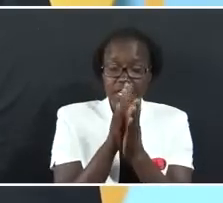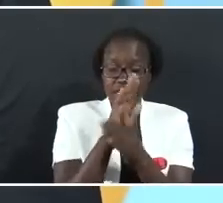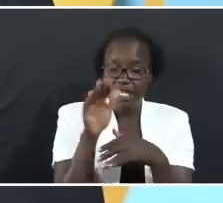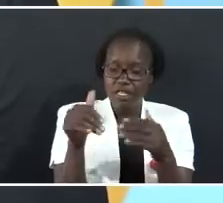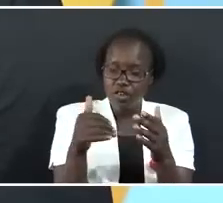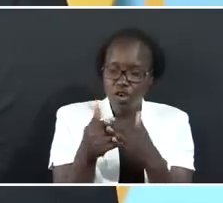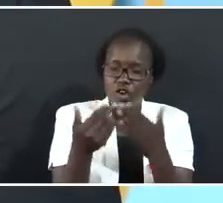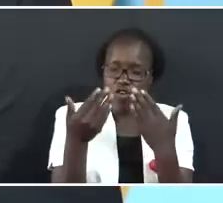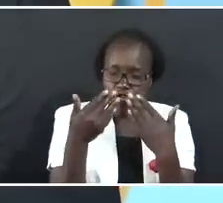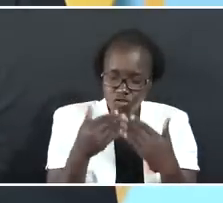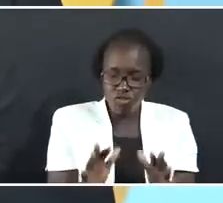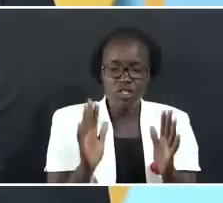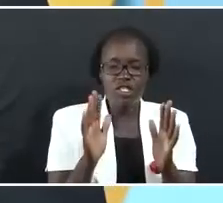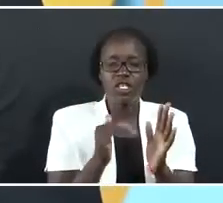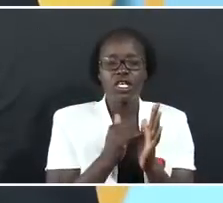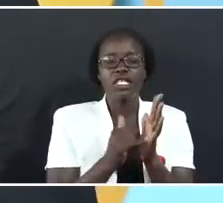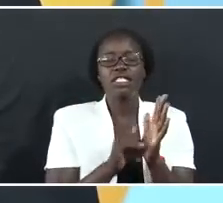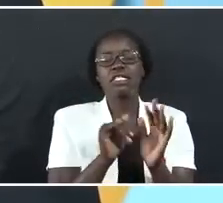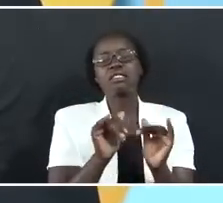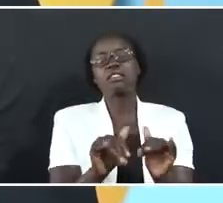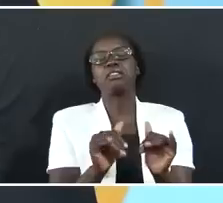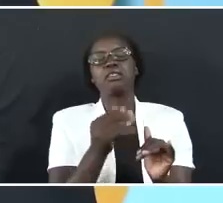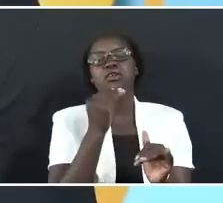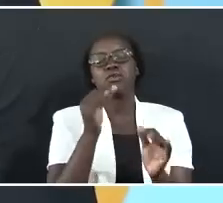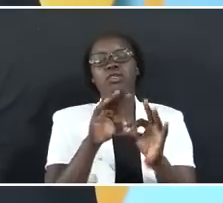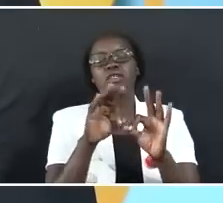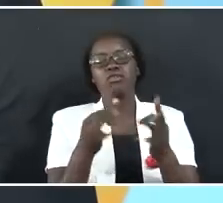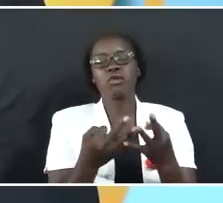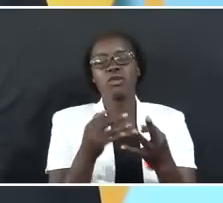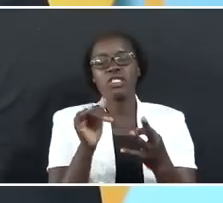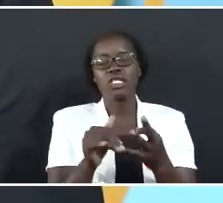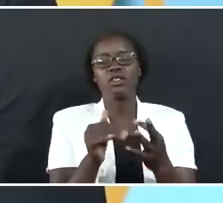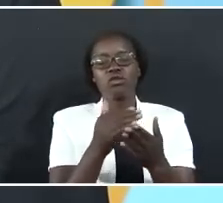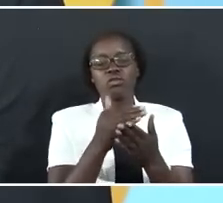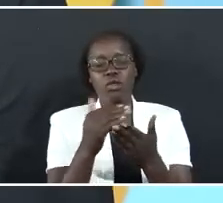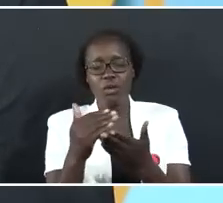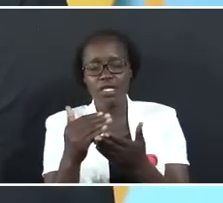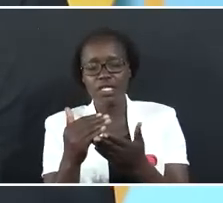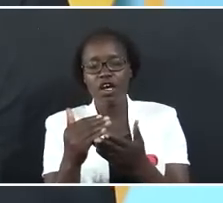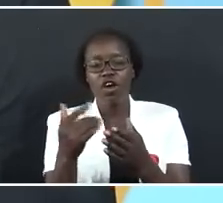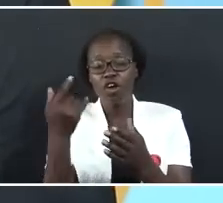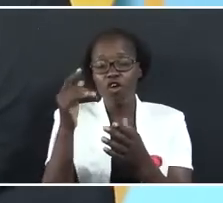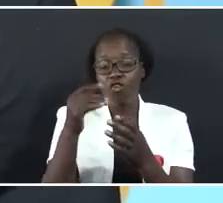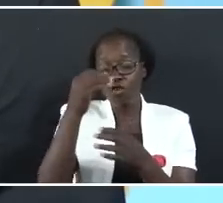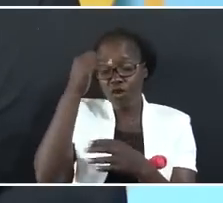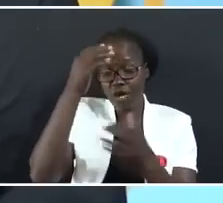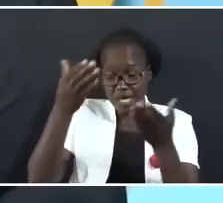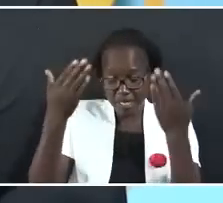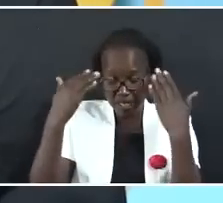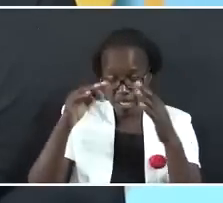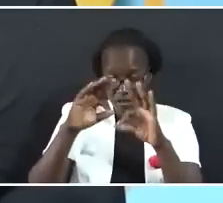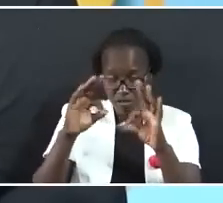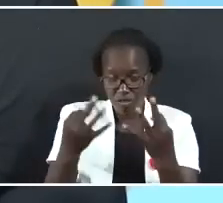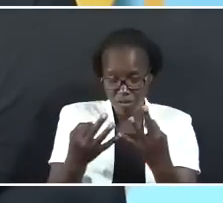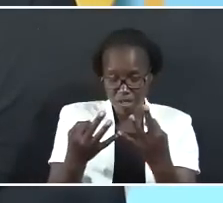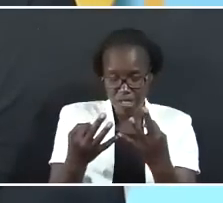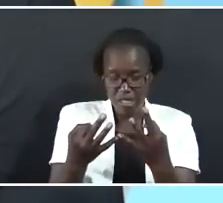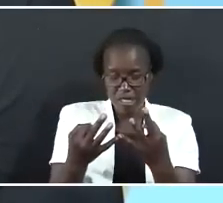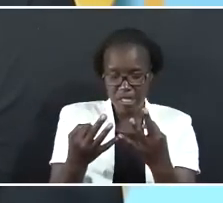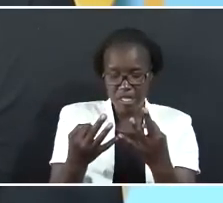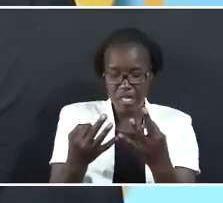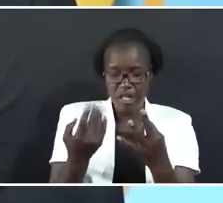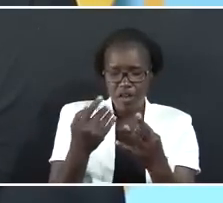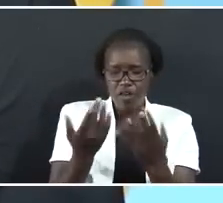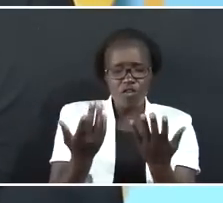done, that we will not just remain homes and families, but will be part and parcel of your eternal family.